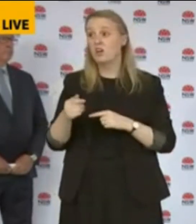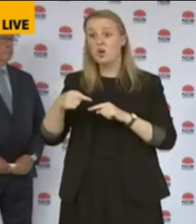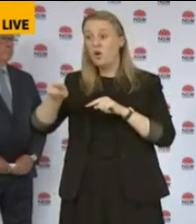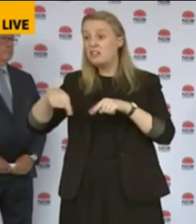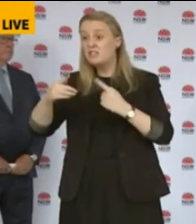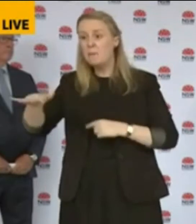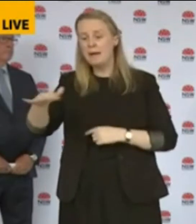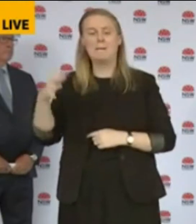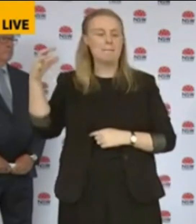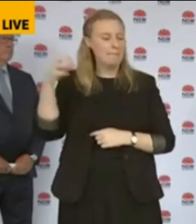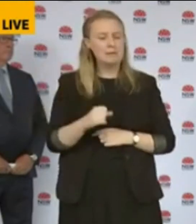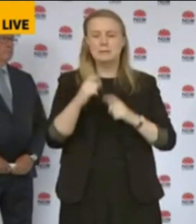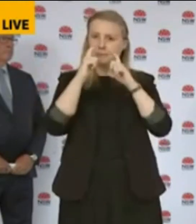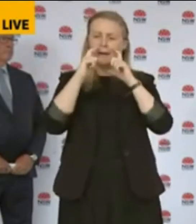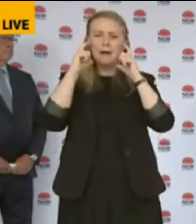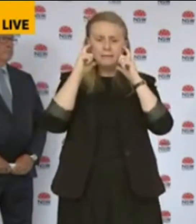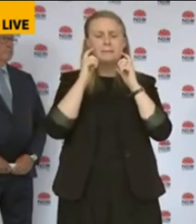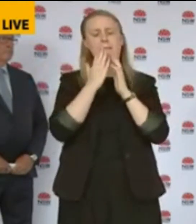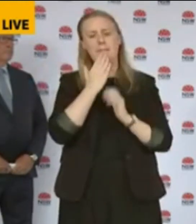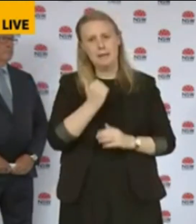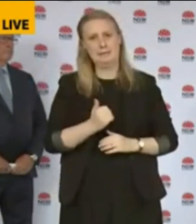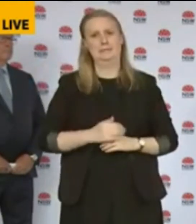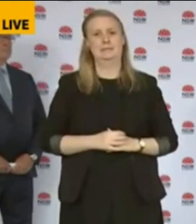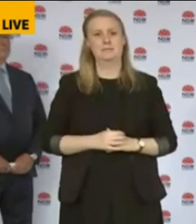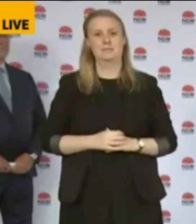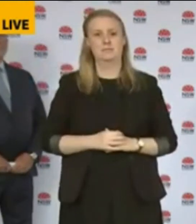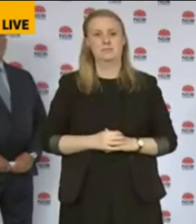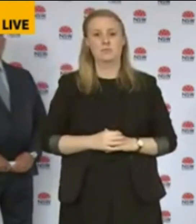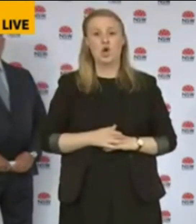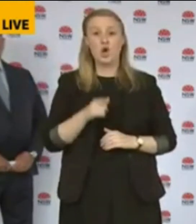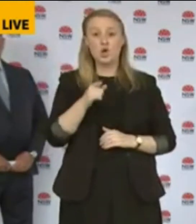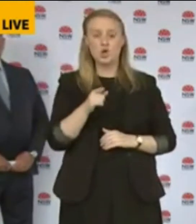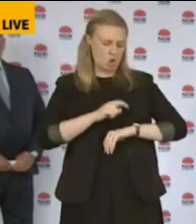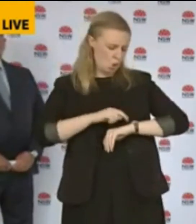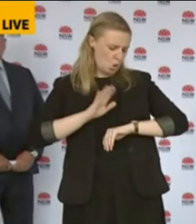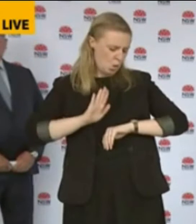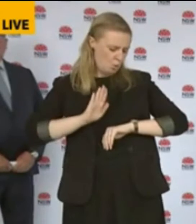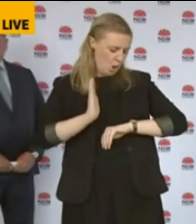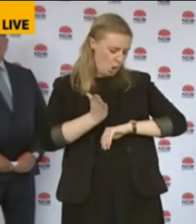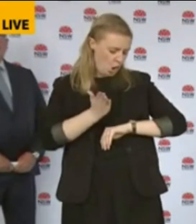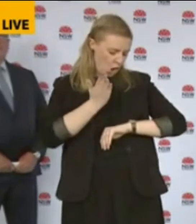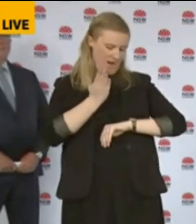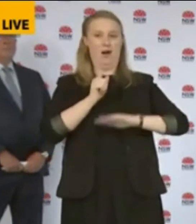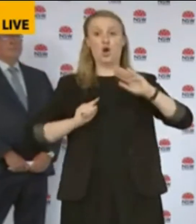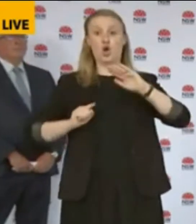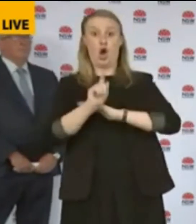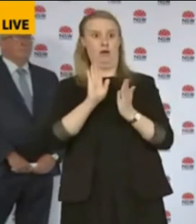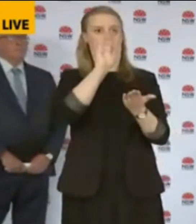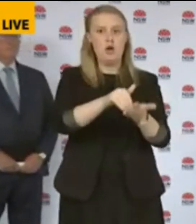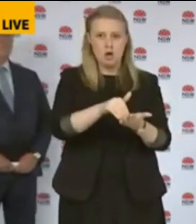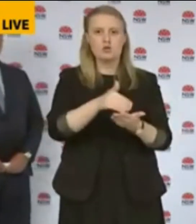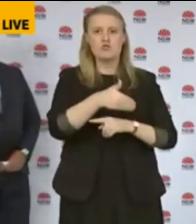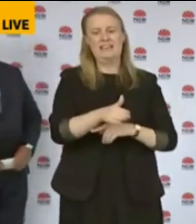sure you wear a mask. The other piece of advice is say travel early, give yourself plenty of time. Don't all arrive in a rush at 11 o'clock